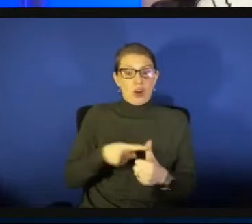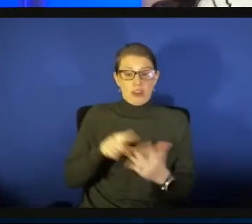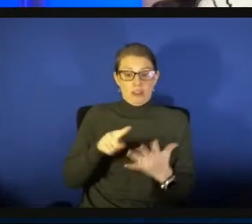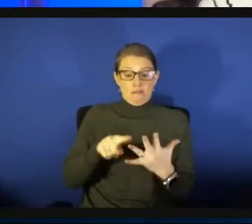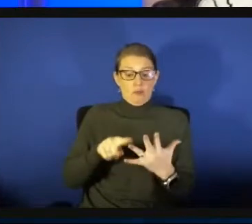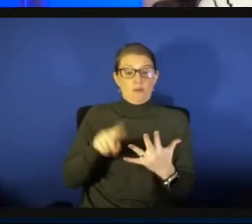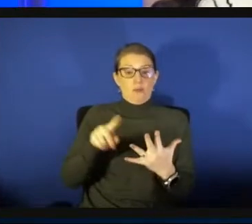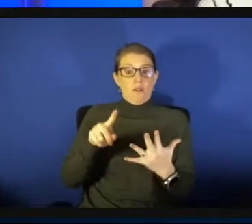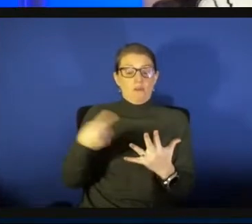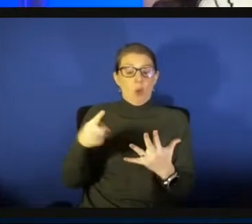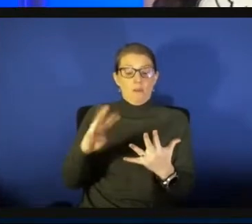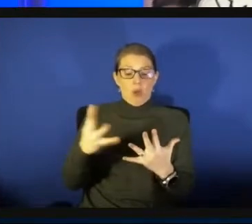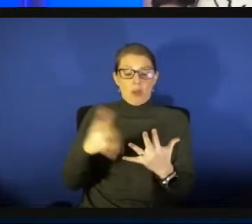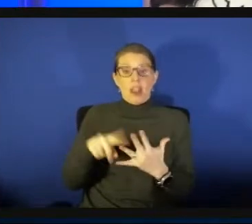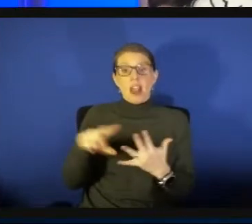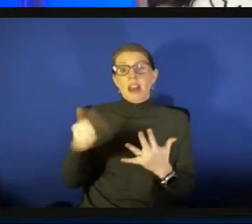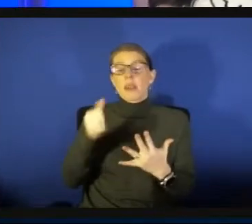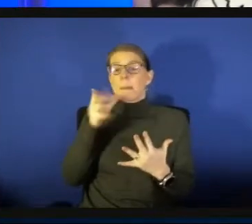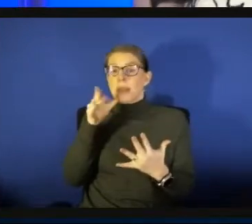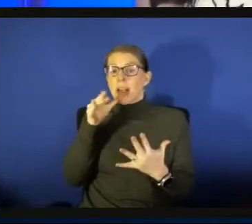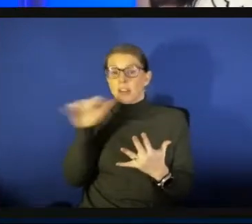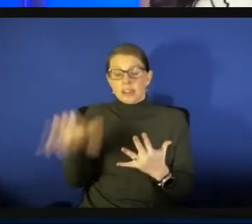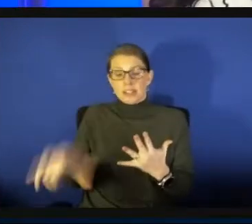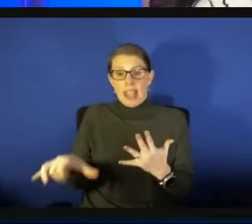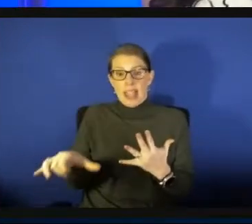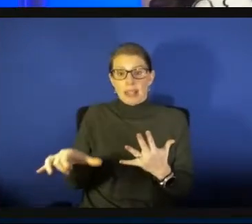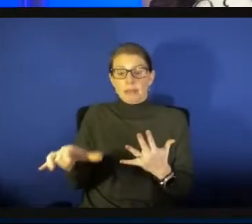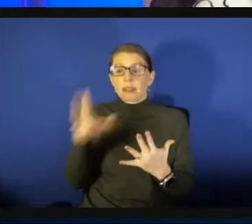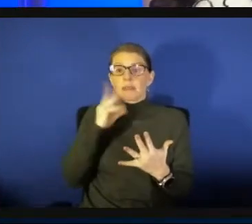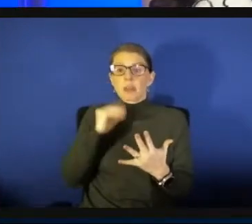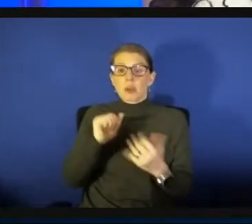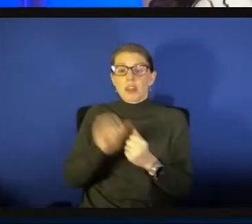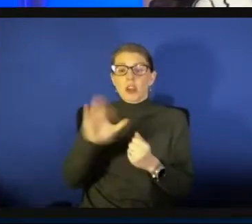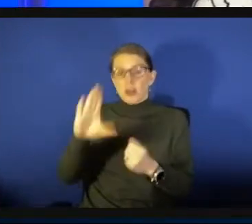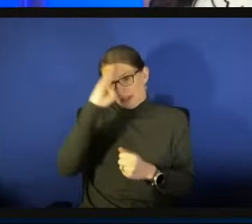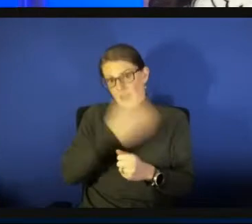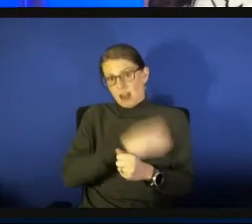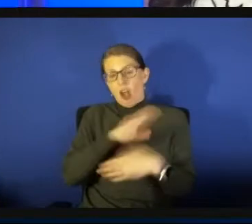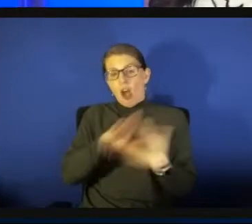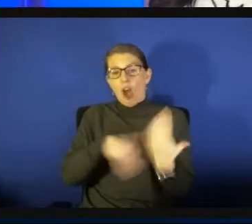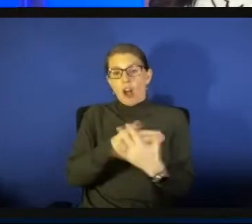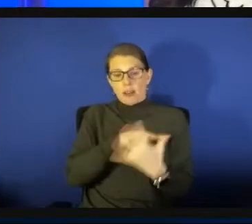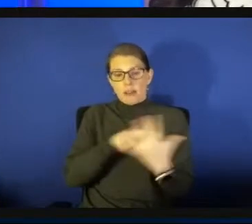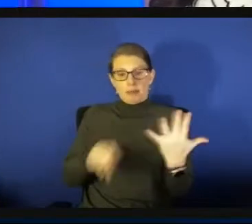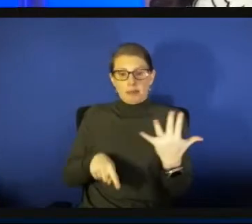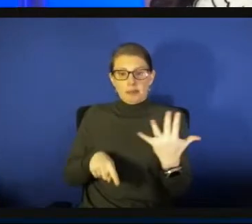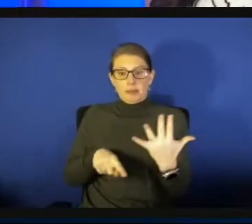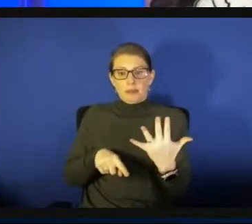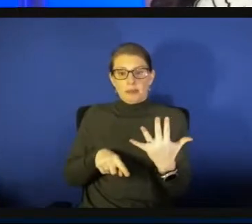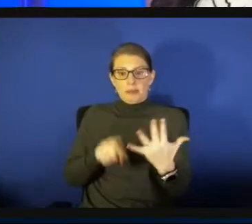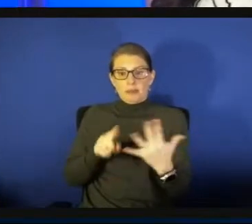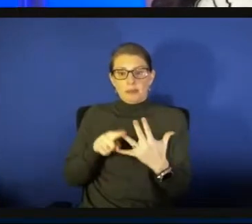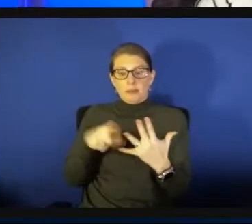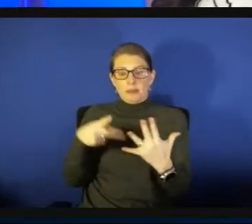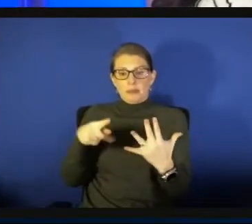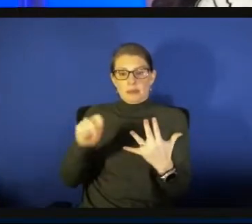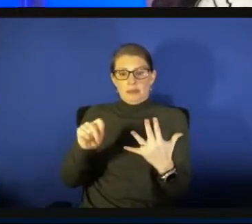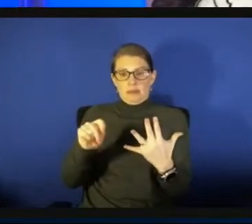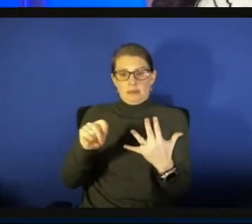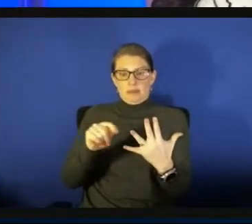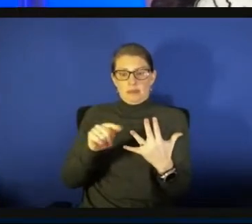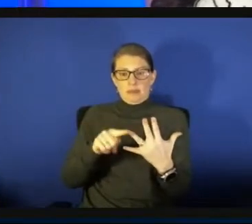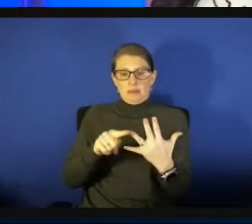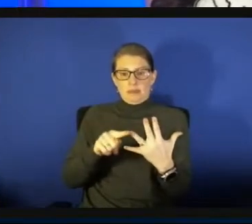fourth. And another mother who had gone through the same thing with her son told me of all those 5 modalities, proton beam radiation was going to